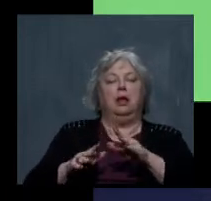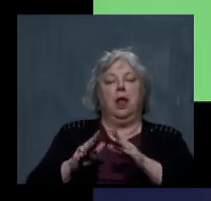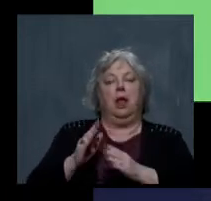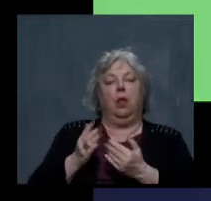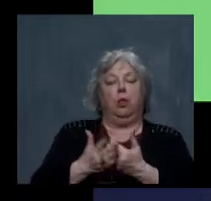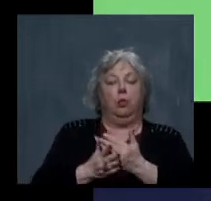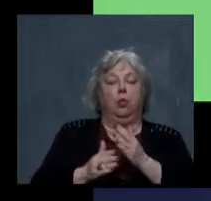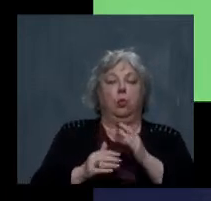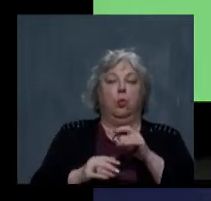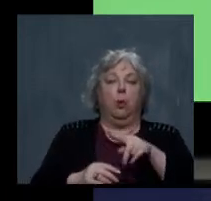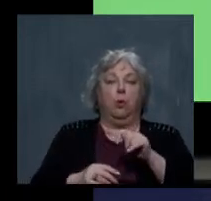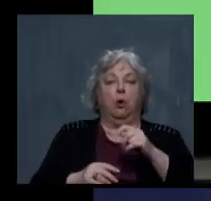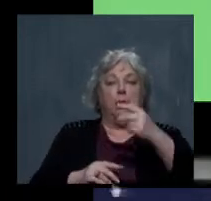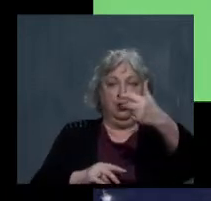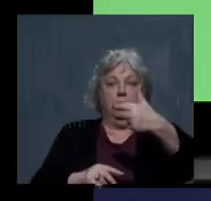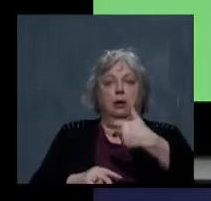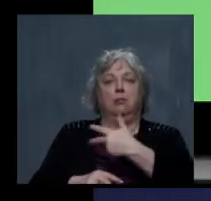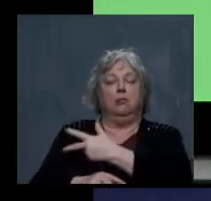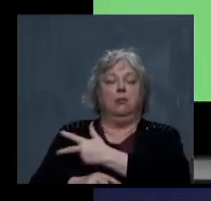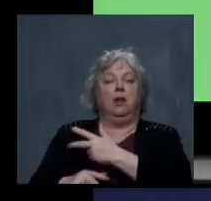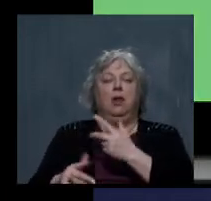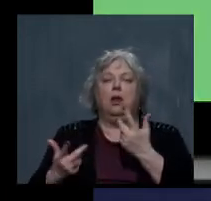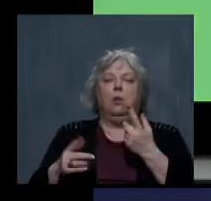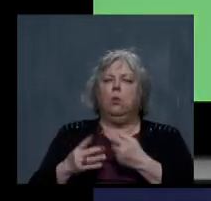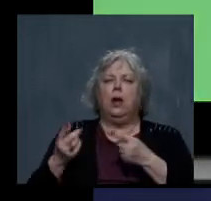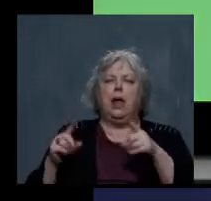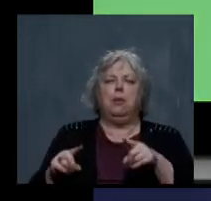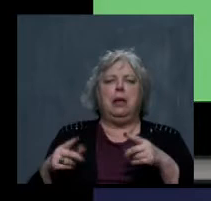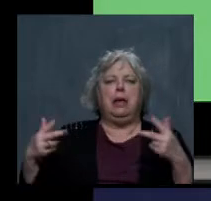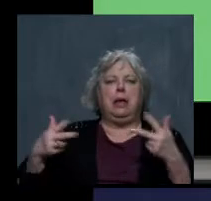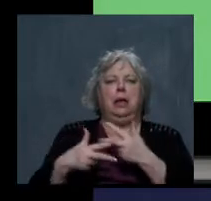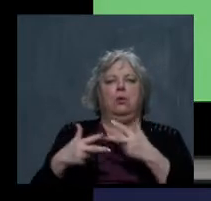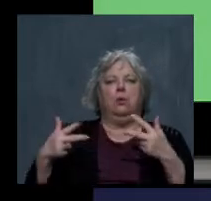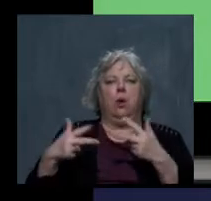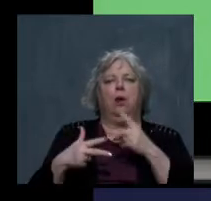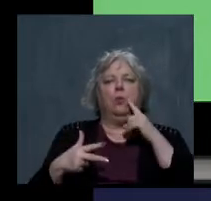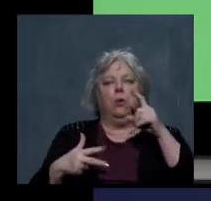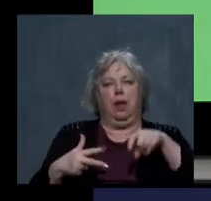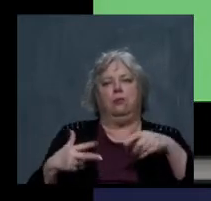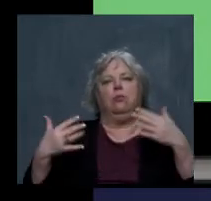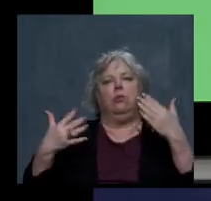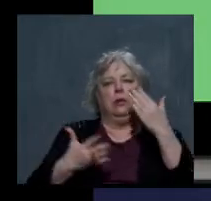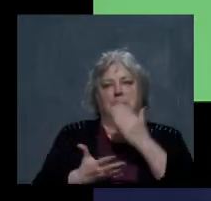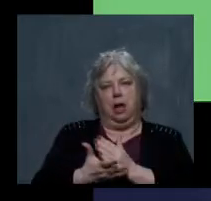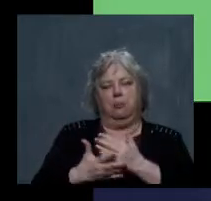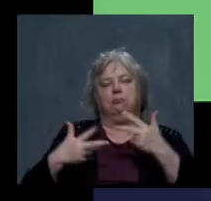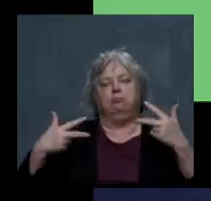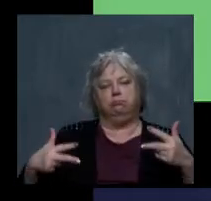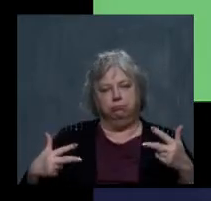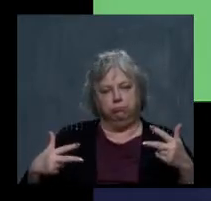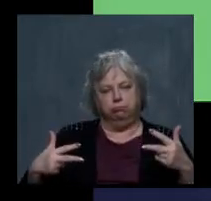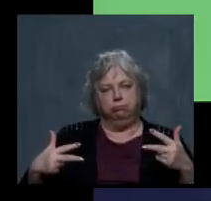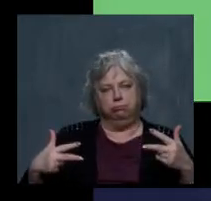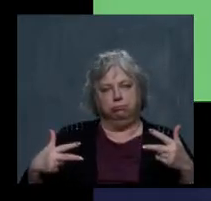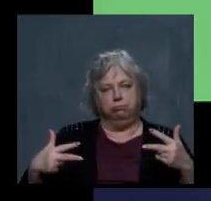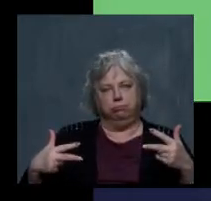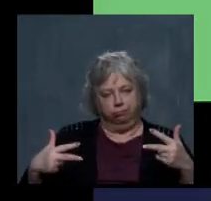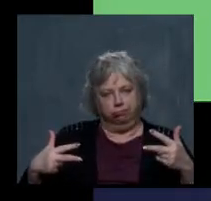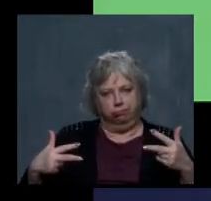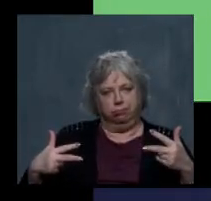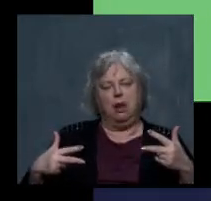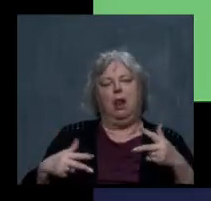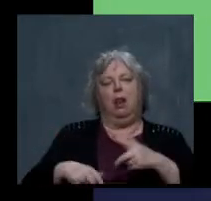development, what will happen is the east-west movement will have to be stopped to allow the new traffic. So